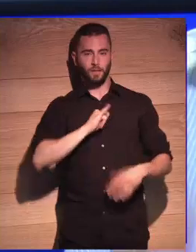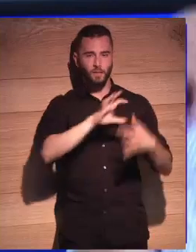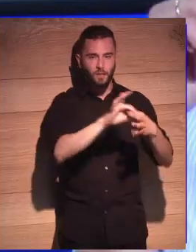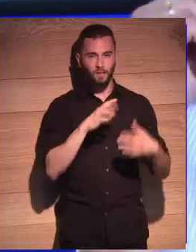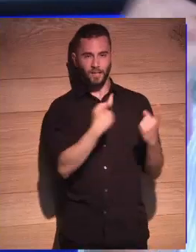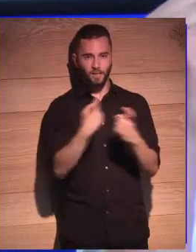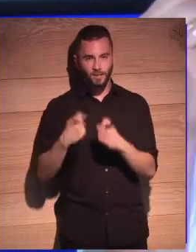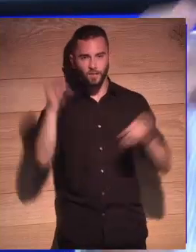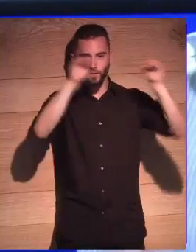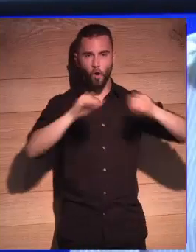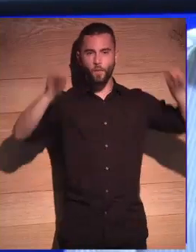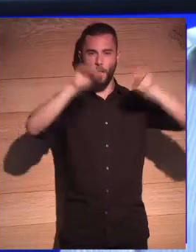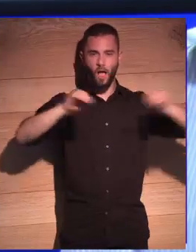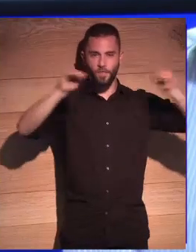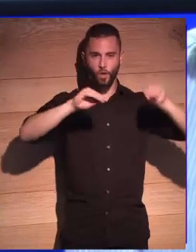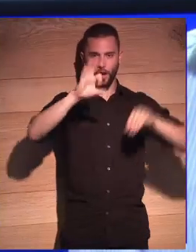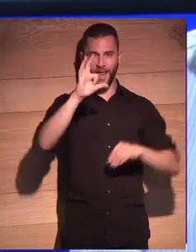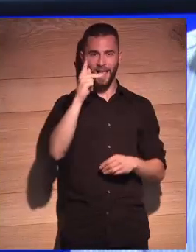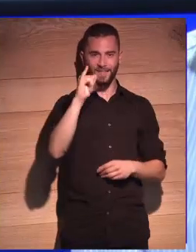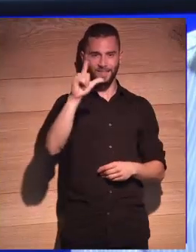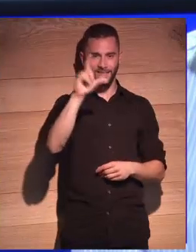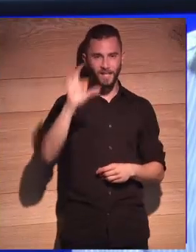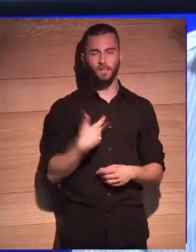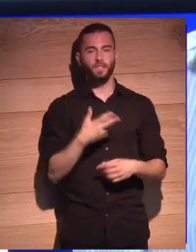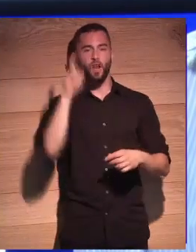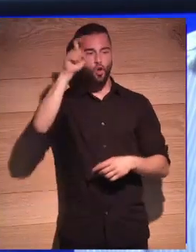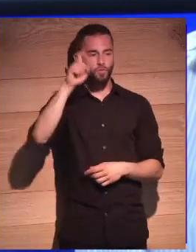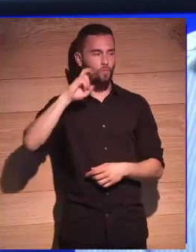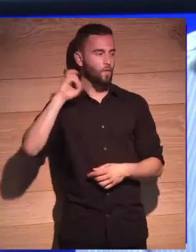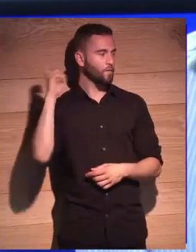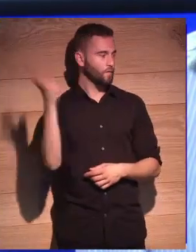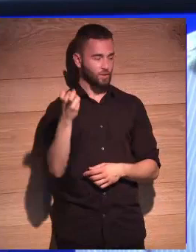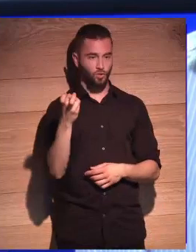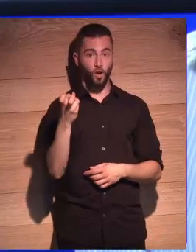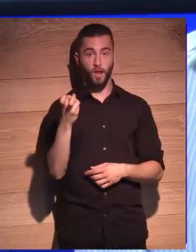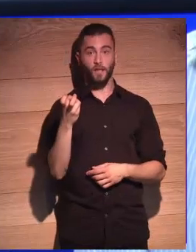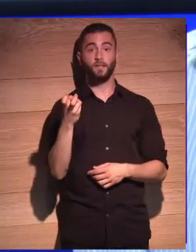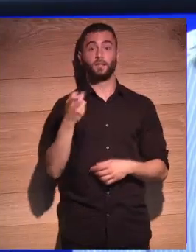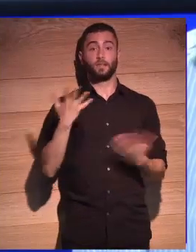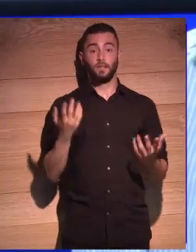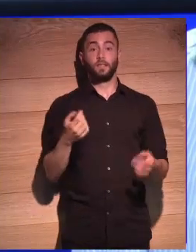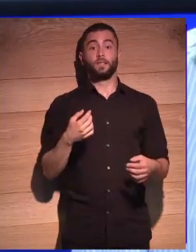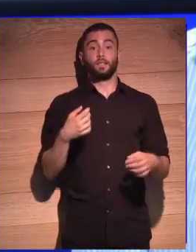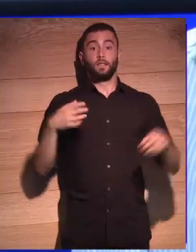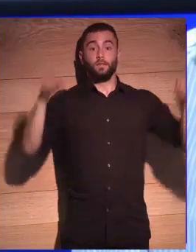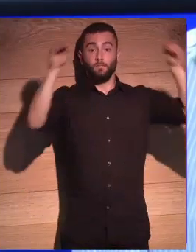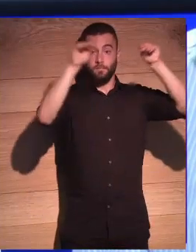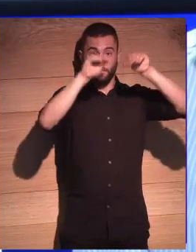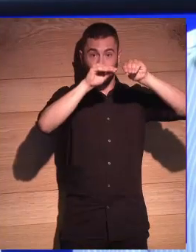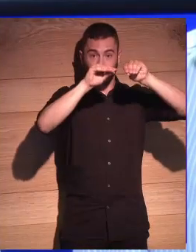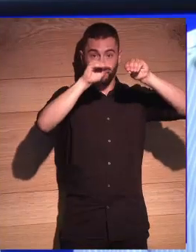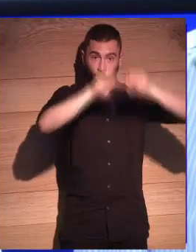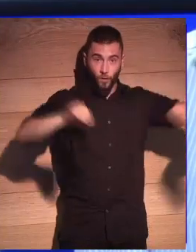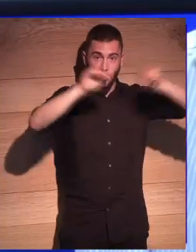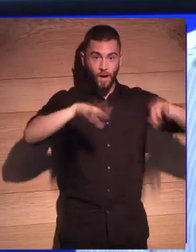years was to identify the needs, the skills needed among teachers, and to also